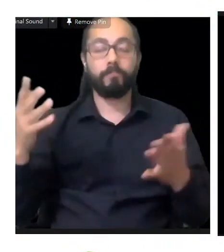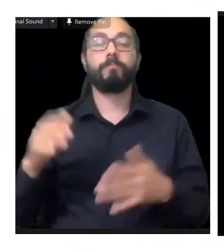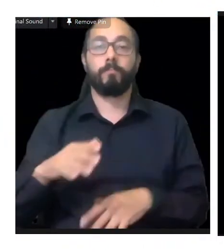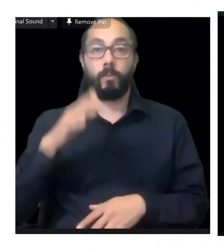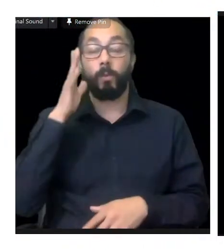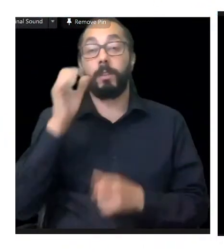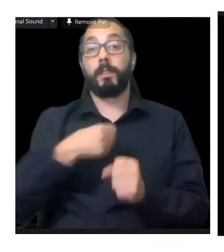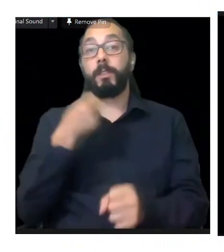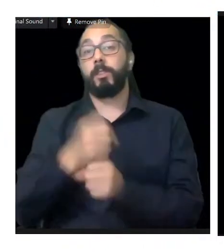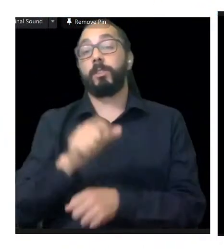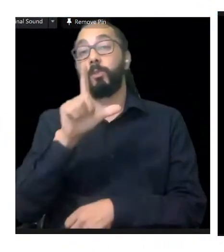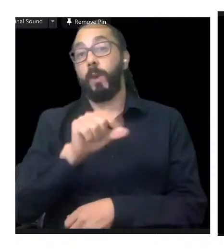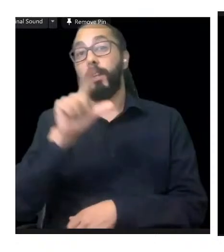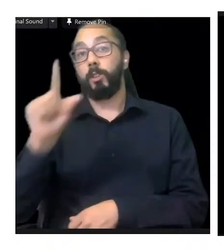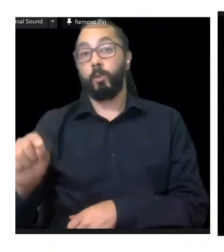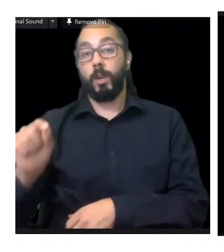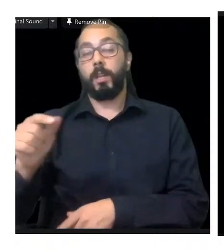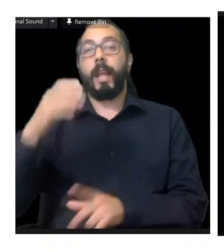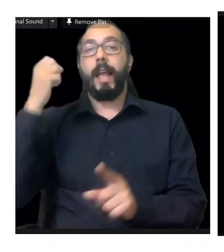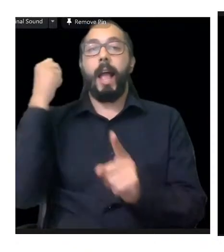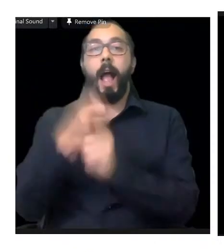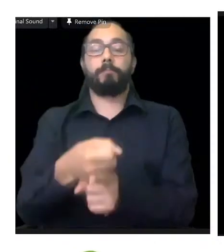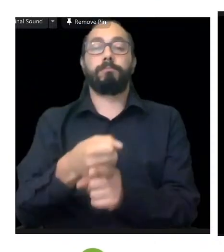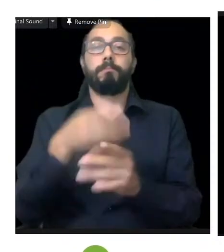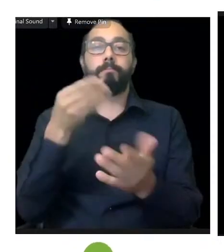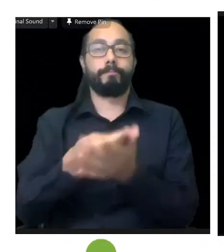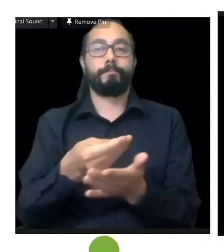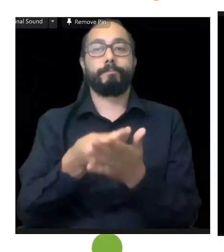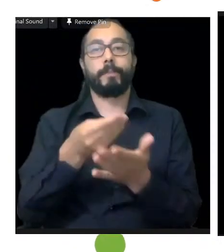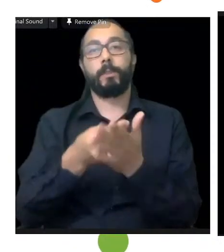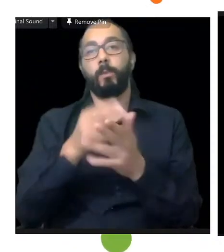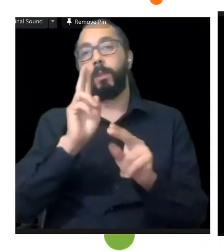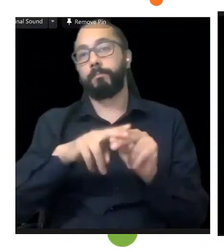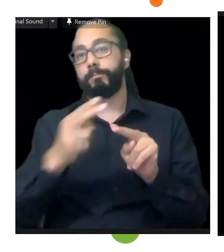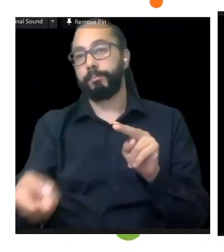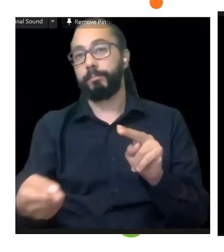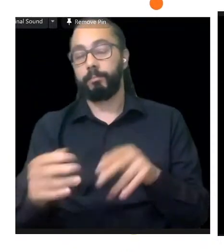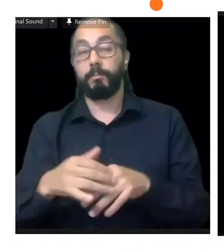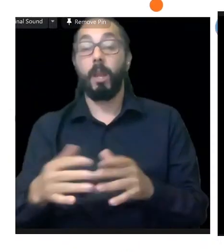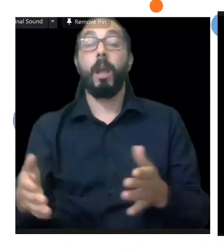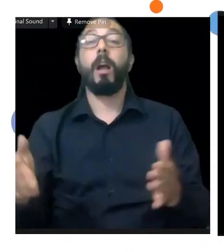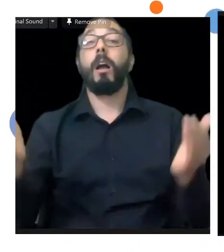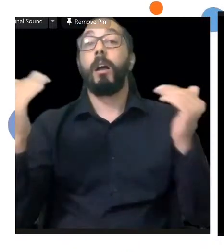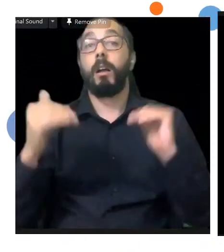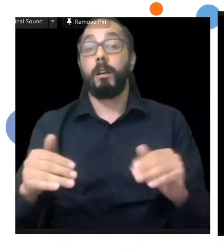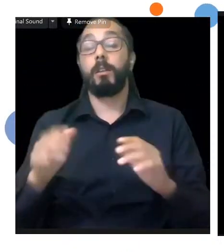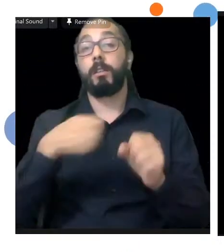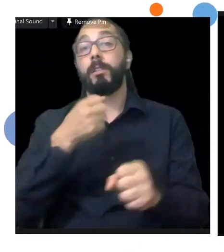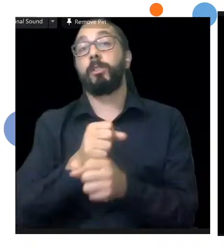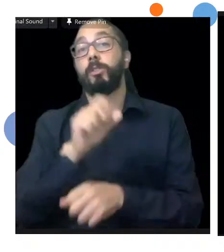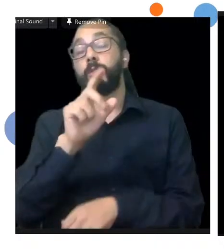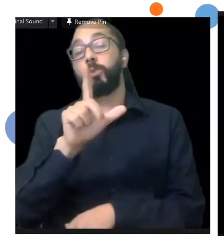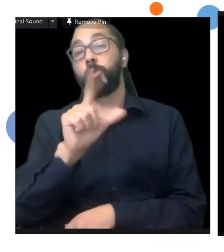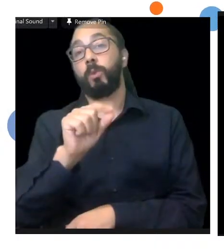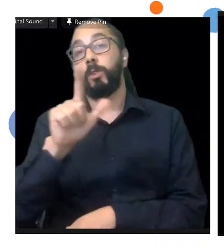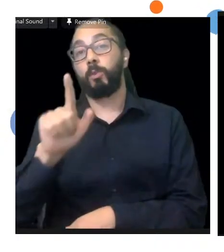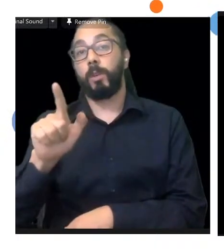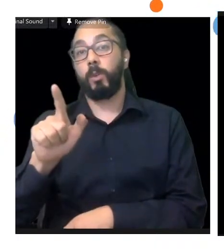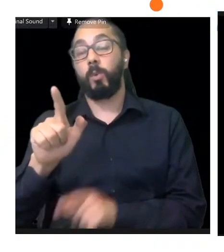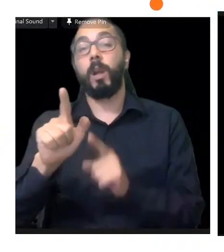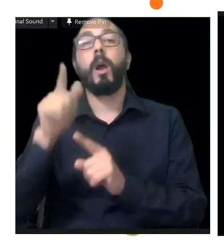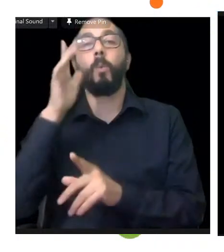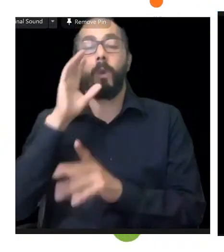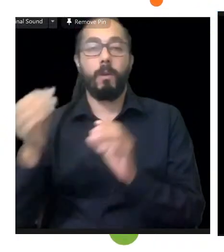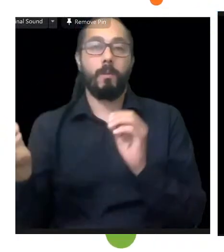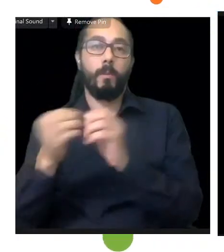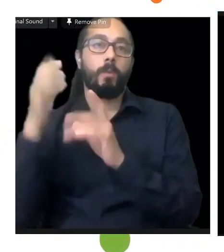2020. Second of all, there's an opportunity in 2021 among patron and supporters that are over 55 years of age, but expect